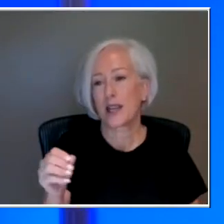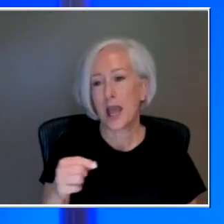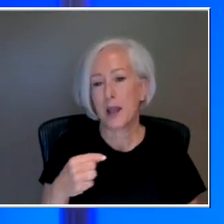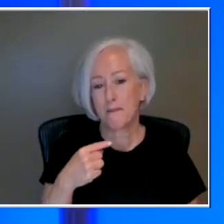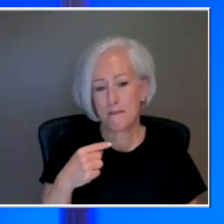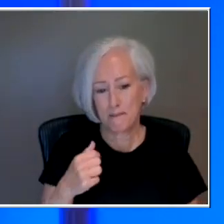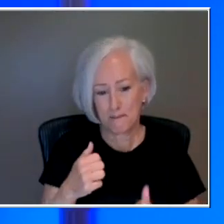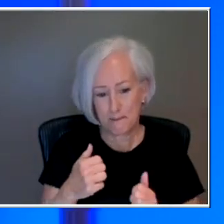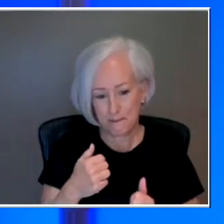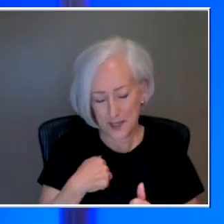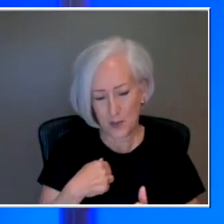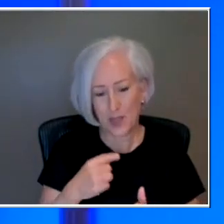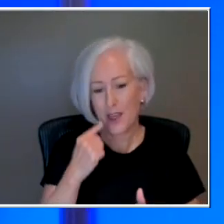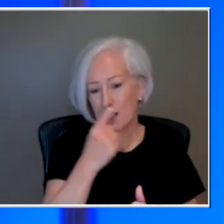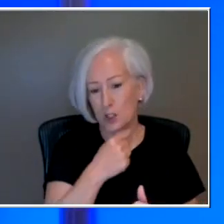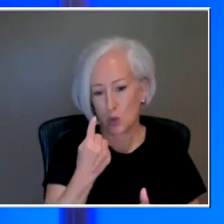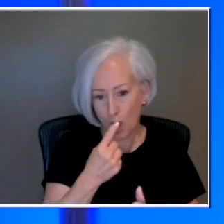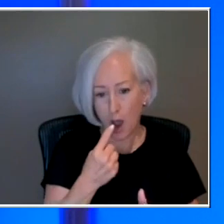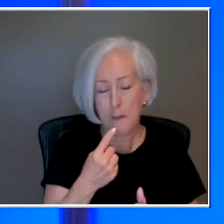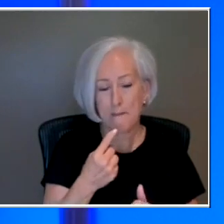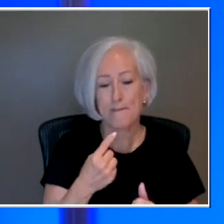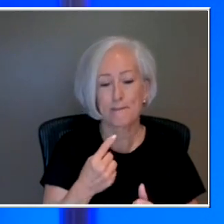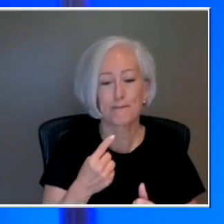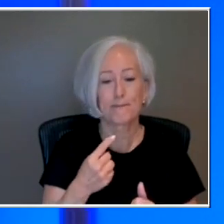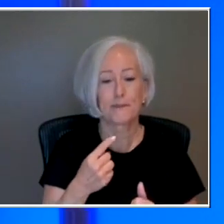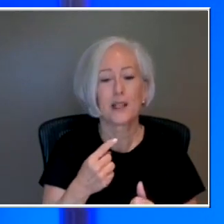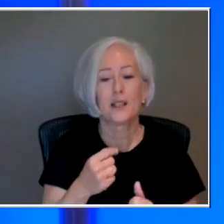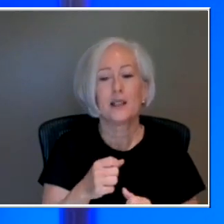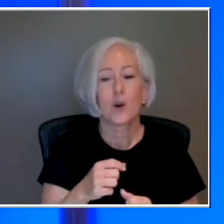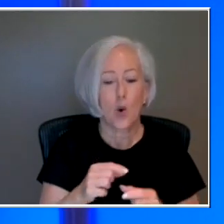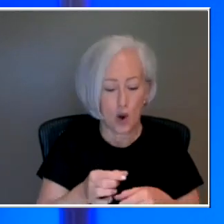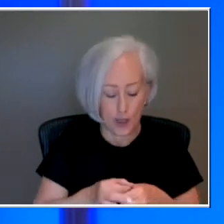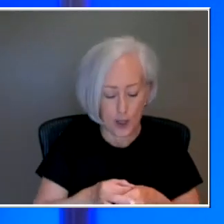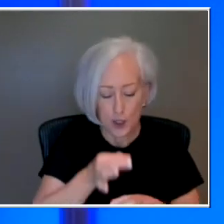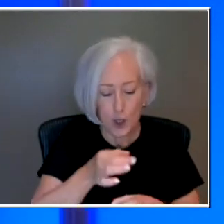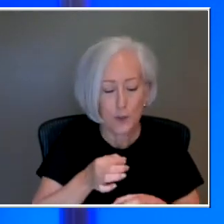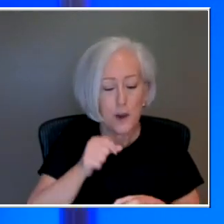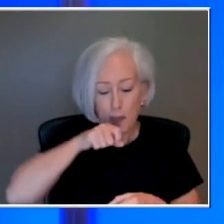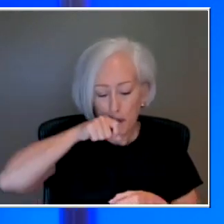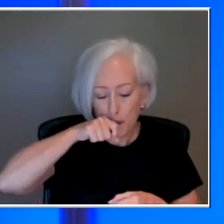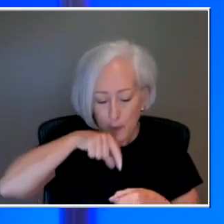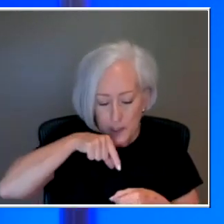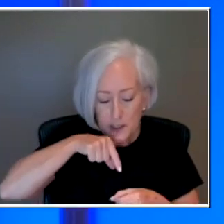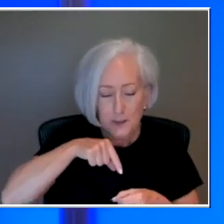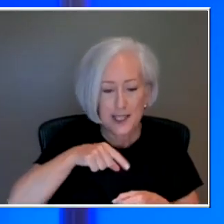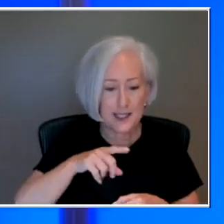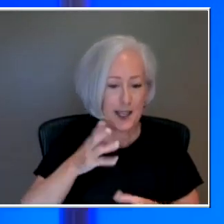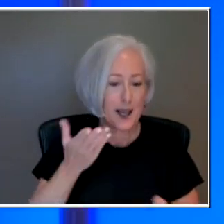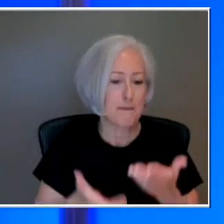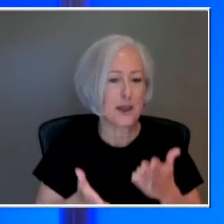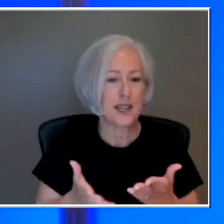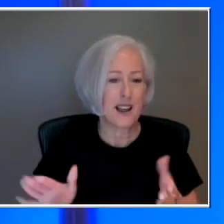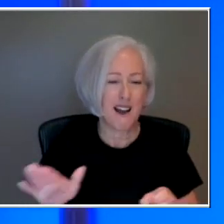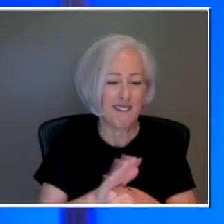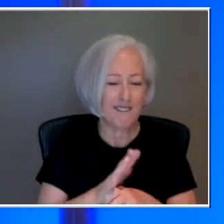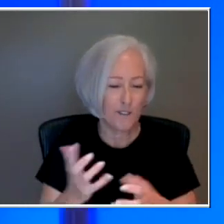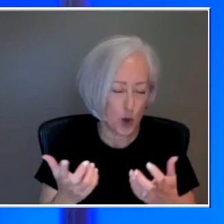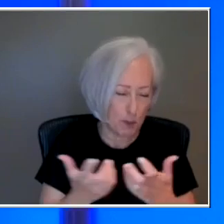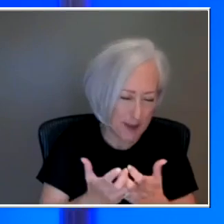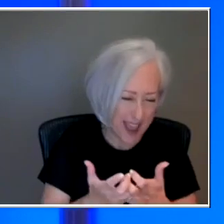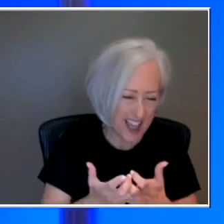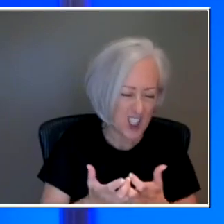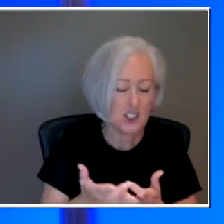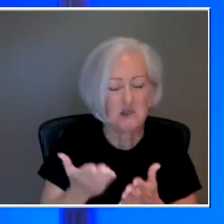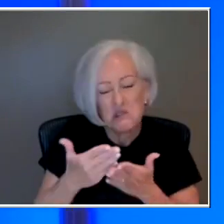from the mouth, which is how it usually is Right, done. you spit into the tube. Yeah, then actually they may not be complete matches. There may be some match there. They'll show